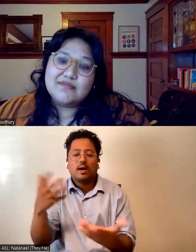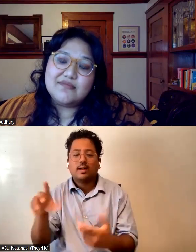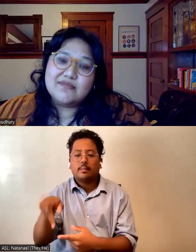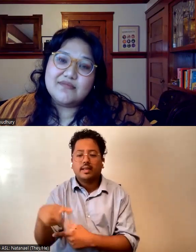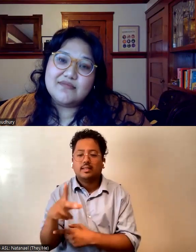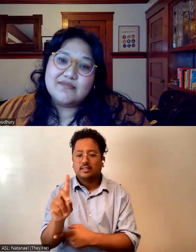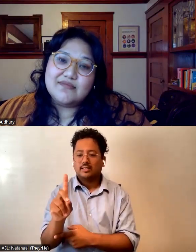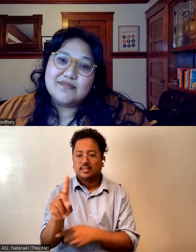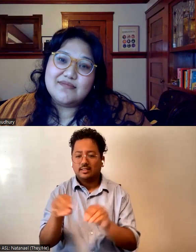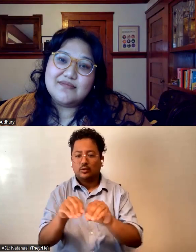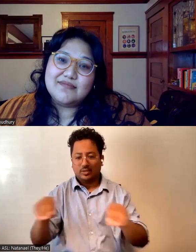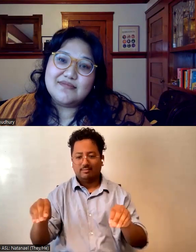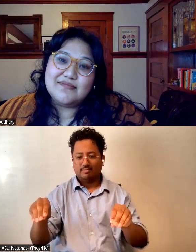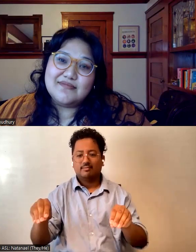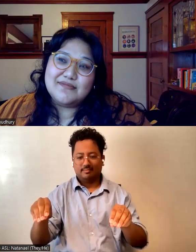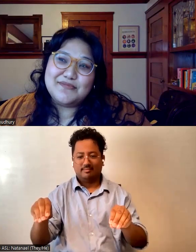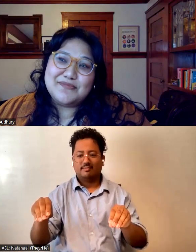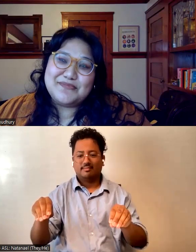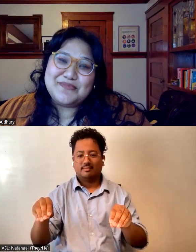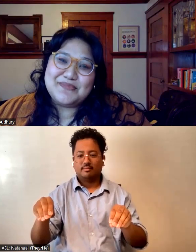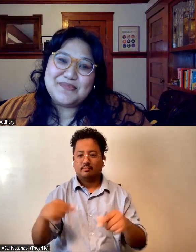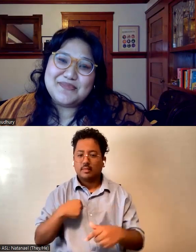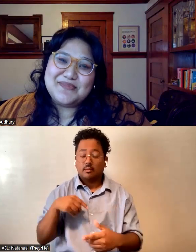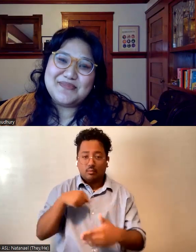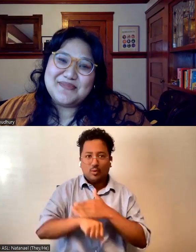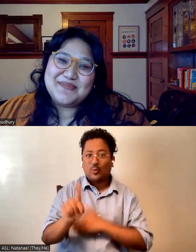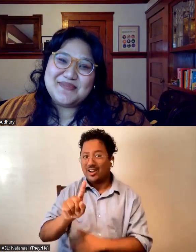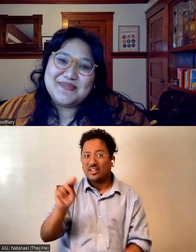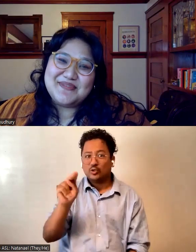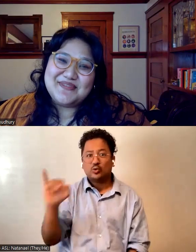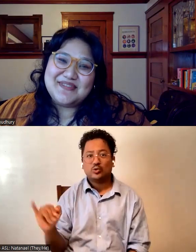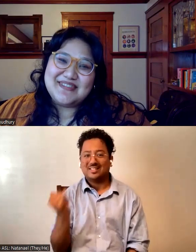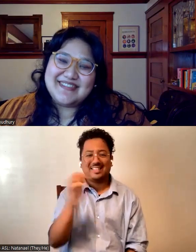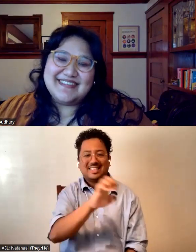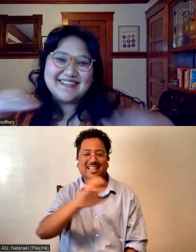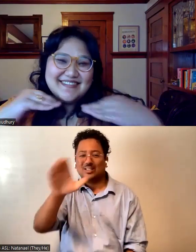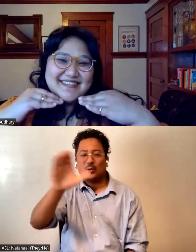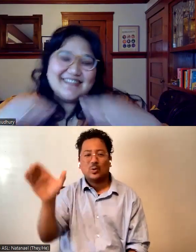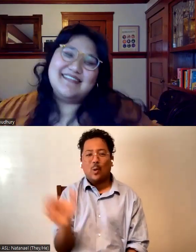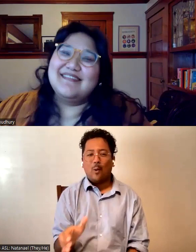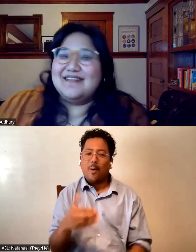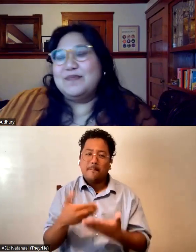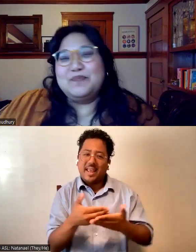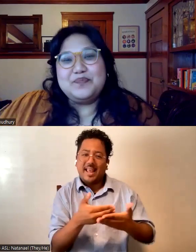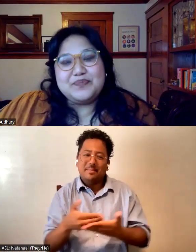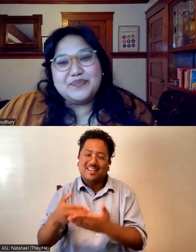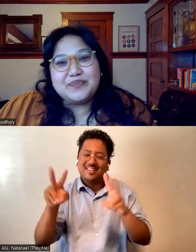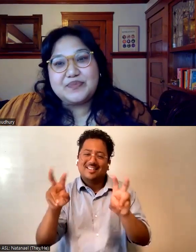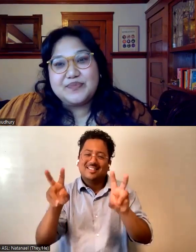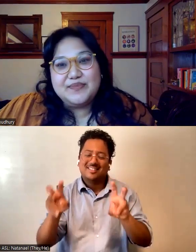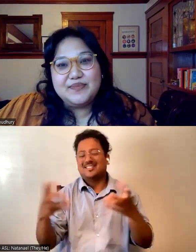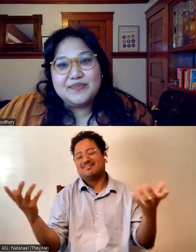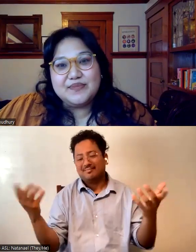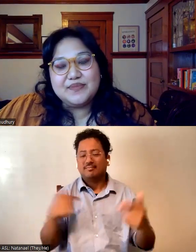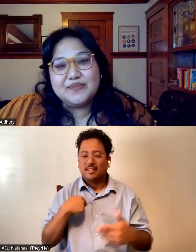And I was born in New Jersey, so also an East Coast baby. I grew up